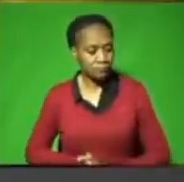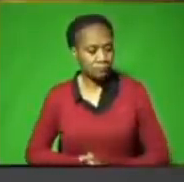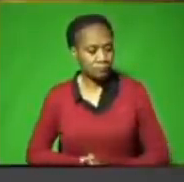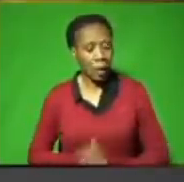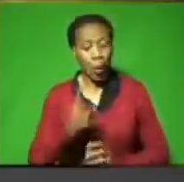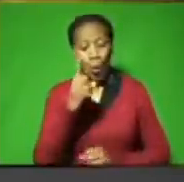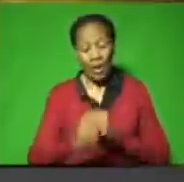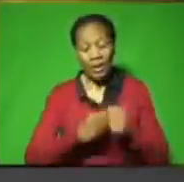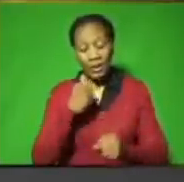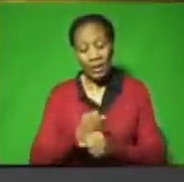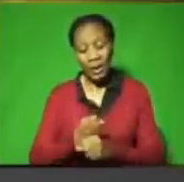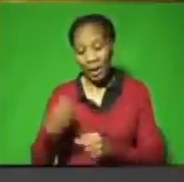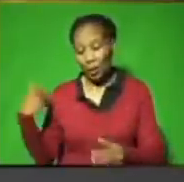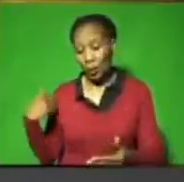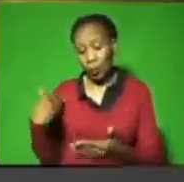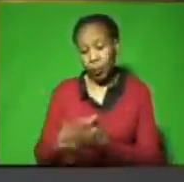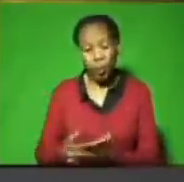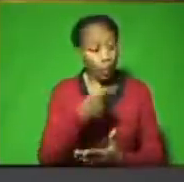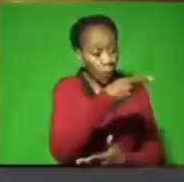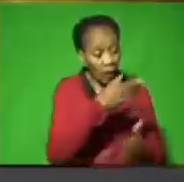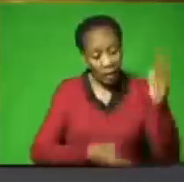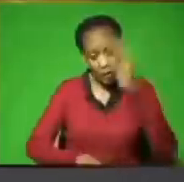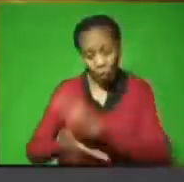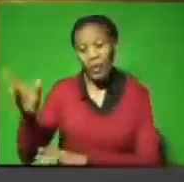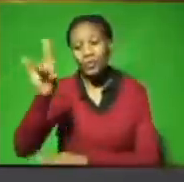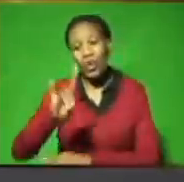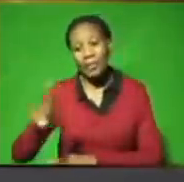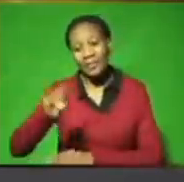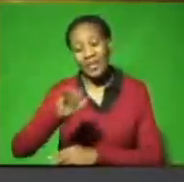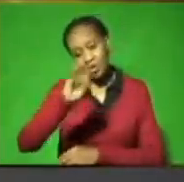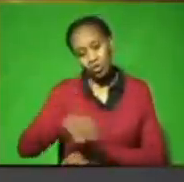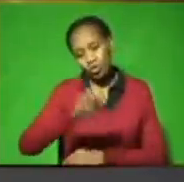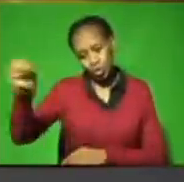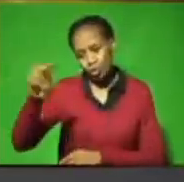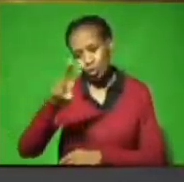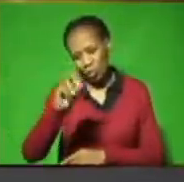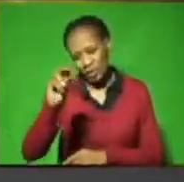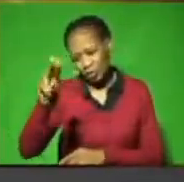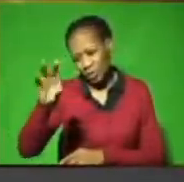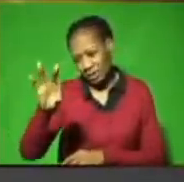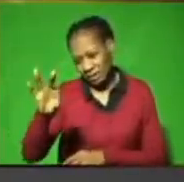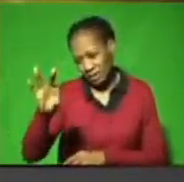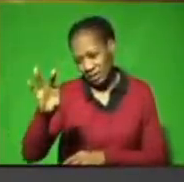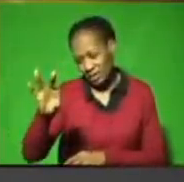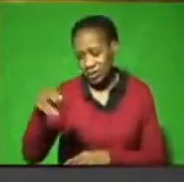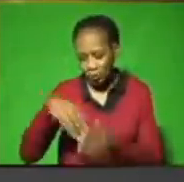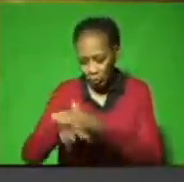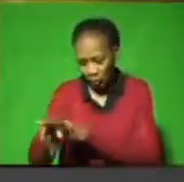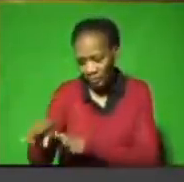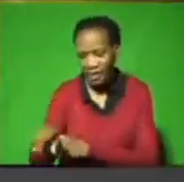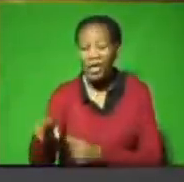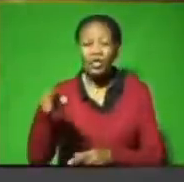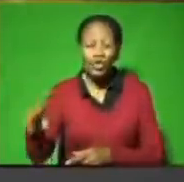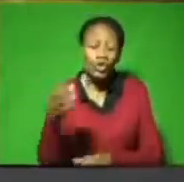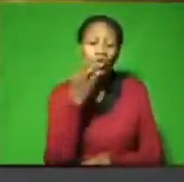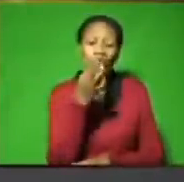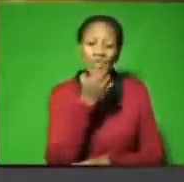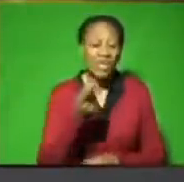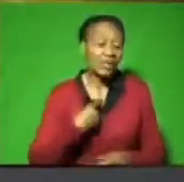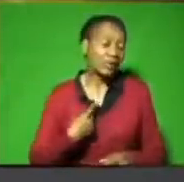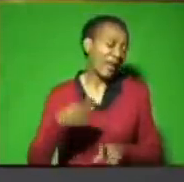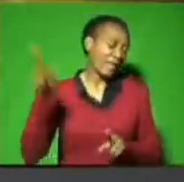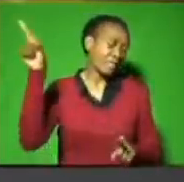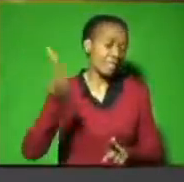almost a year since you went to Hammanskraal in June 2023 to admit to the people that you failed